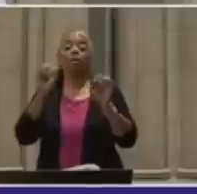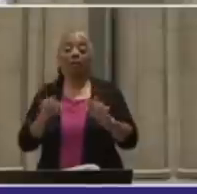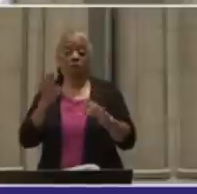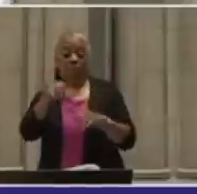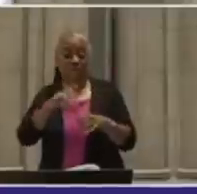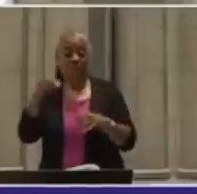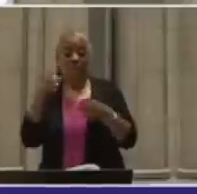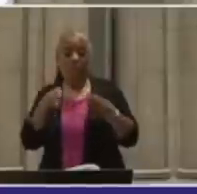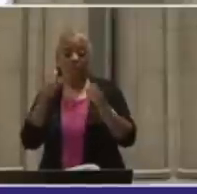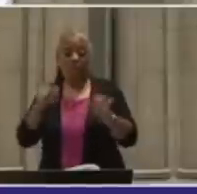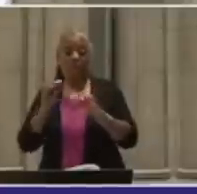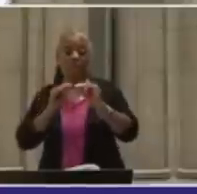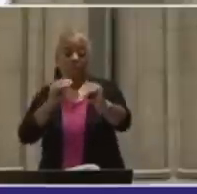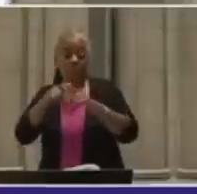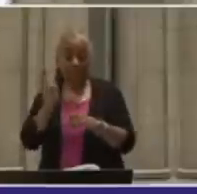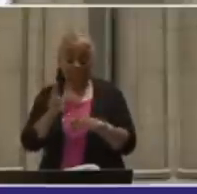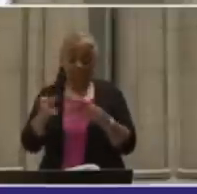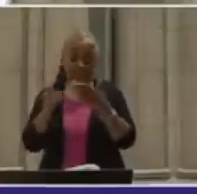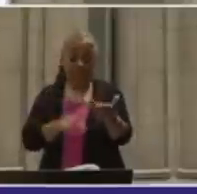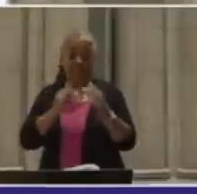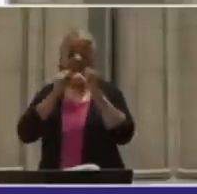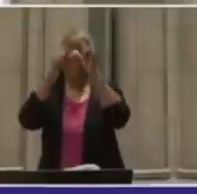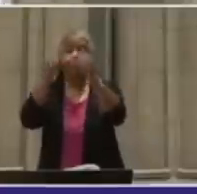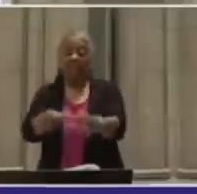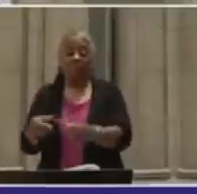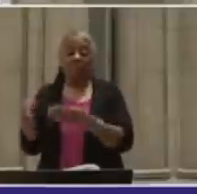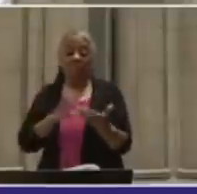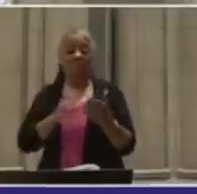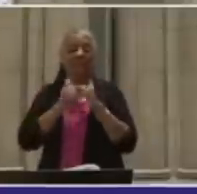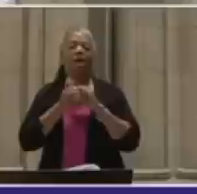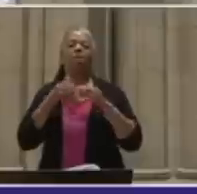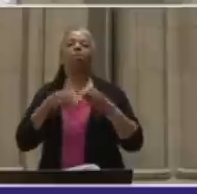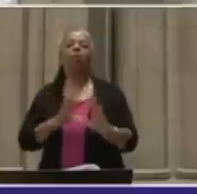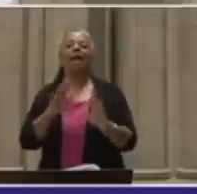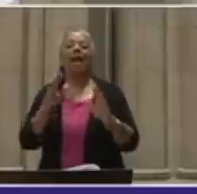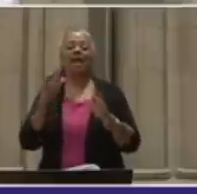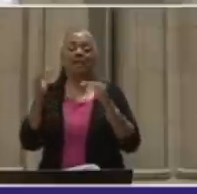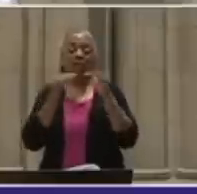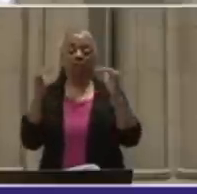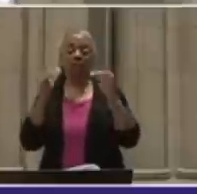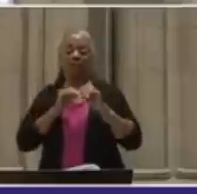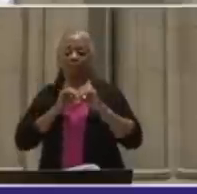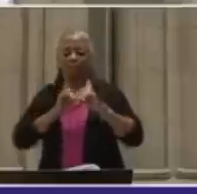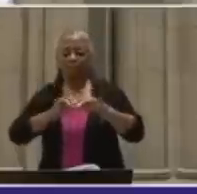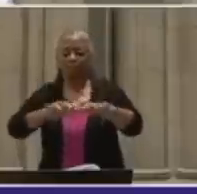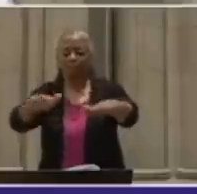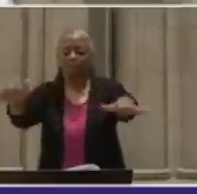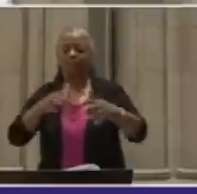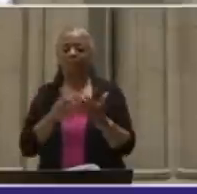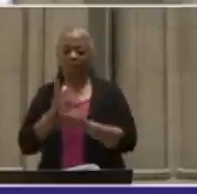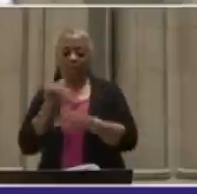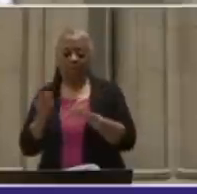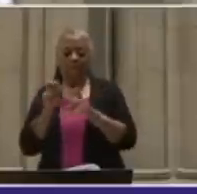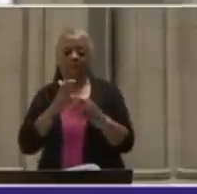it, the only way we're going to move this history of death and continuation of death, is to let justice roll down like waters and righteousness like